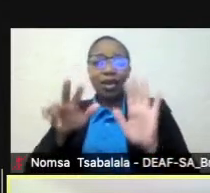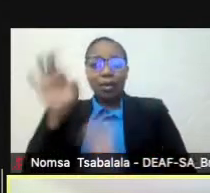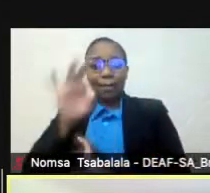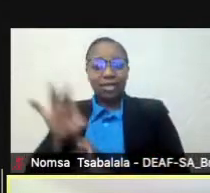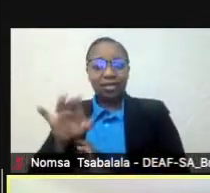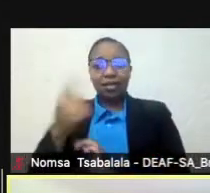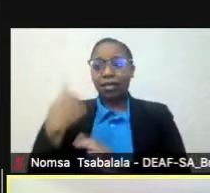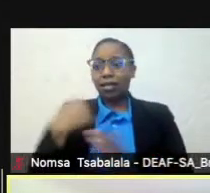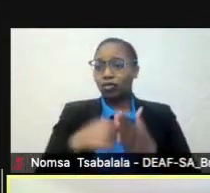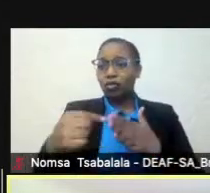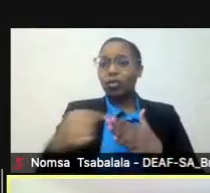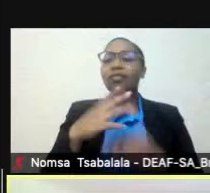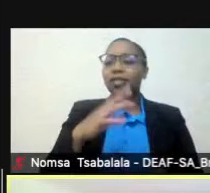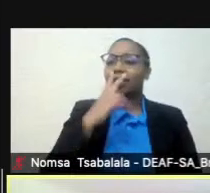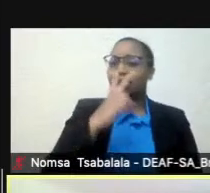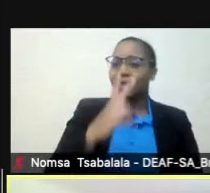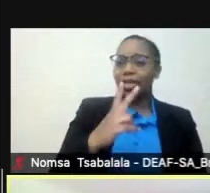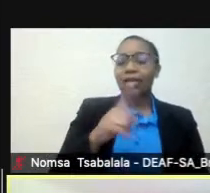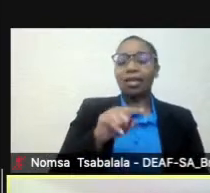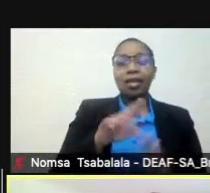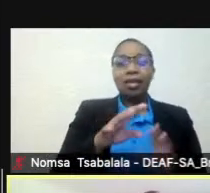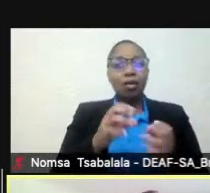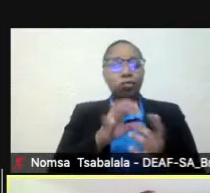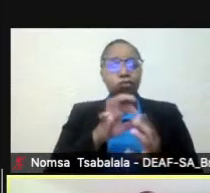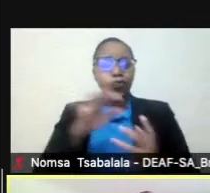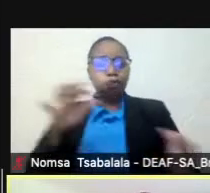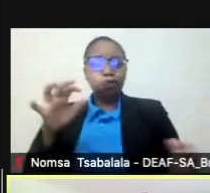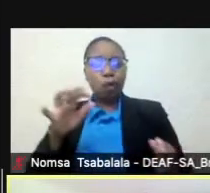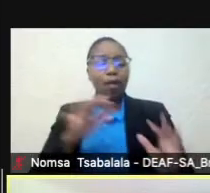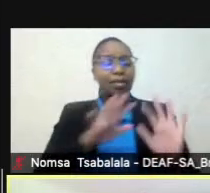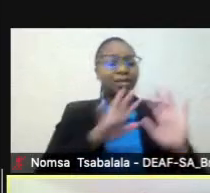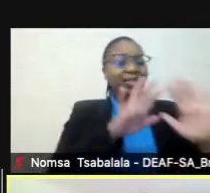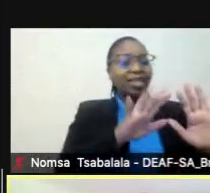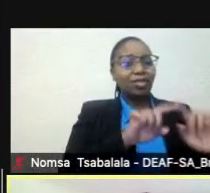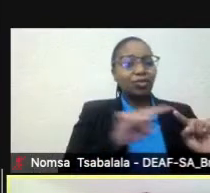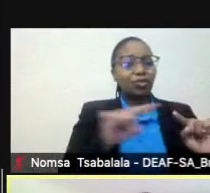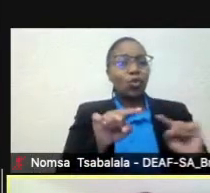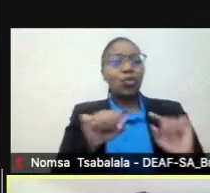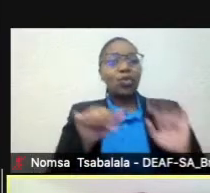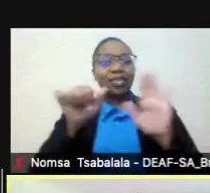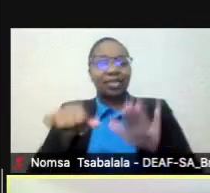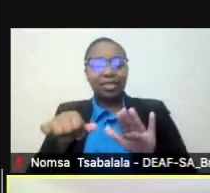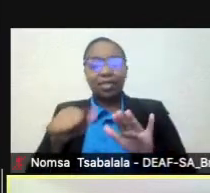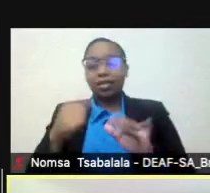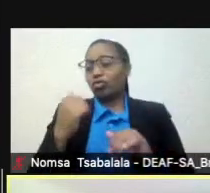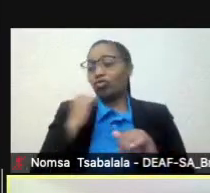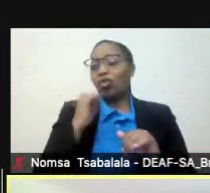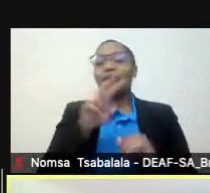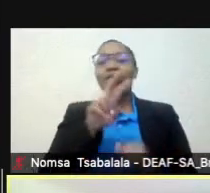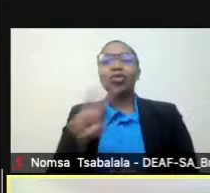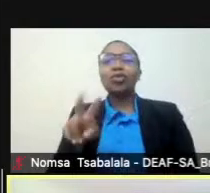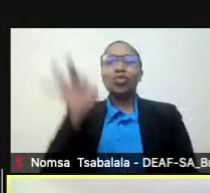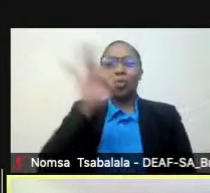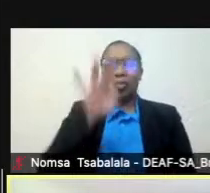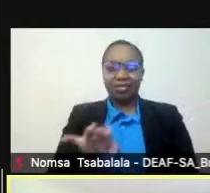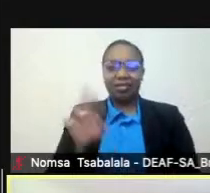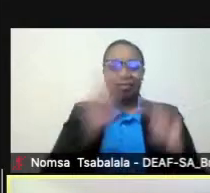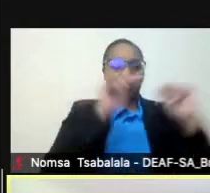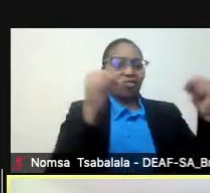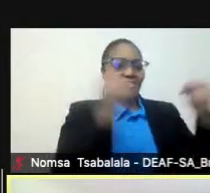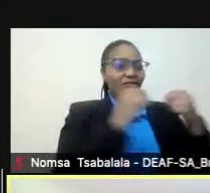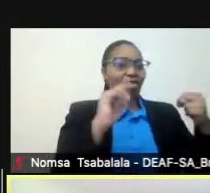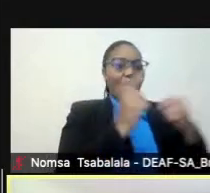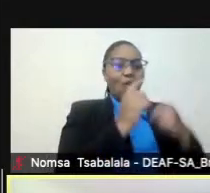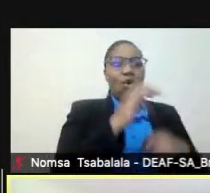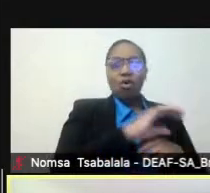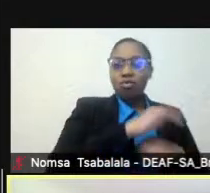days increasing from 10 to 16, and yesterday was over 22% nationally. This is just shown by province.